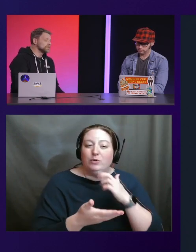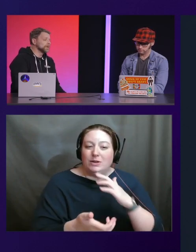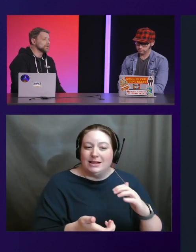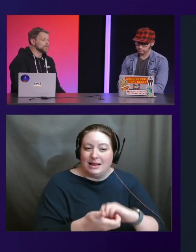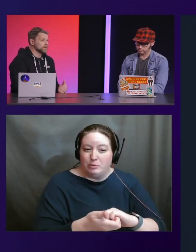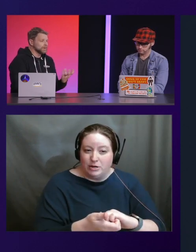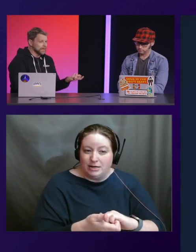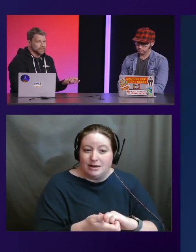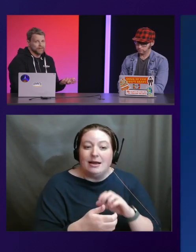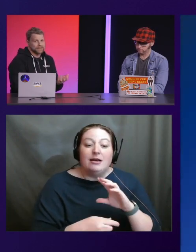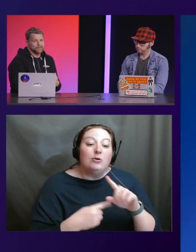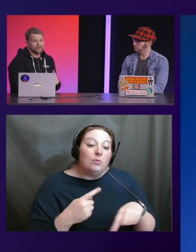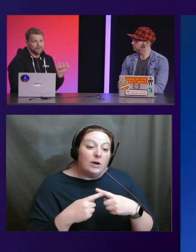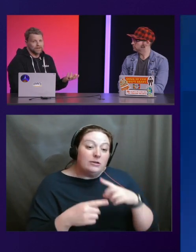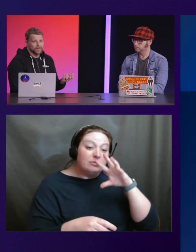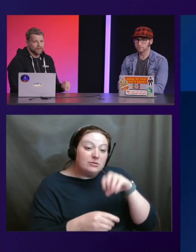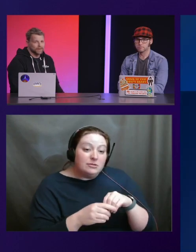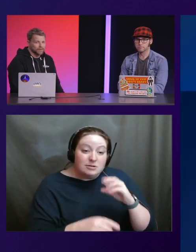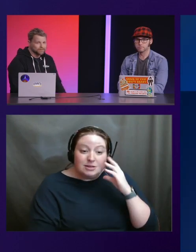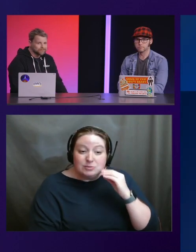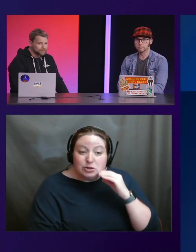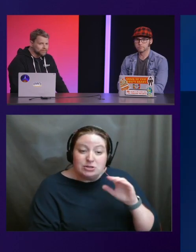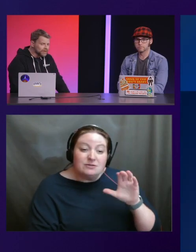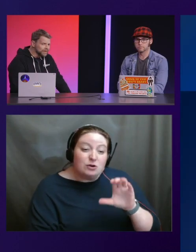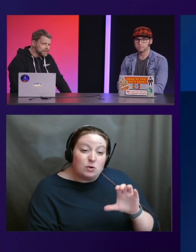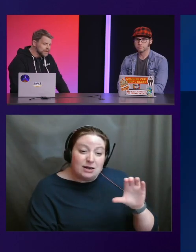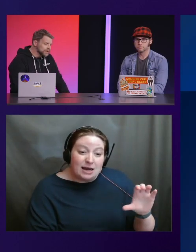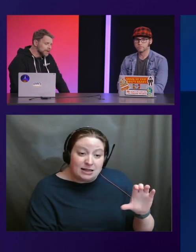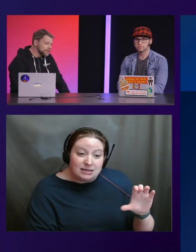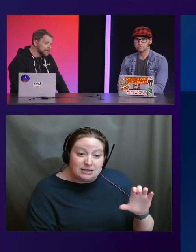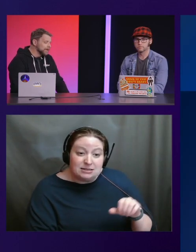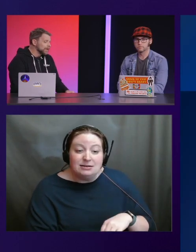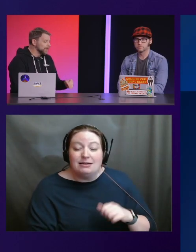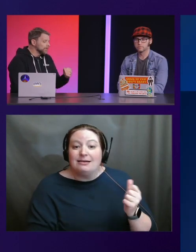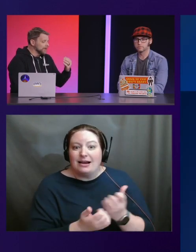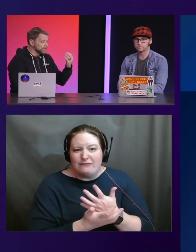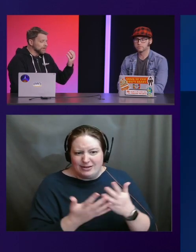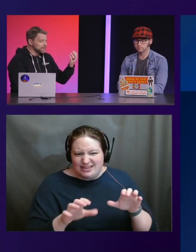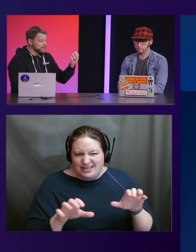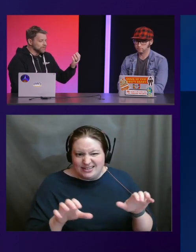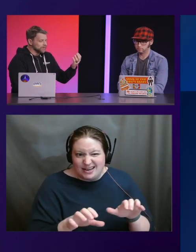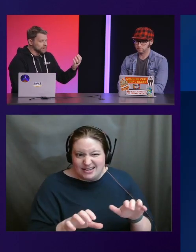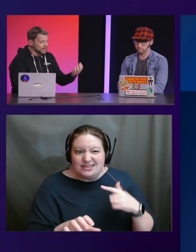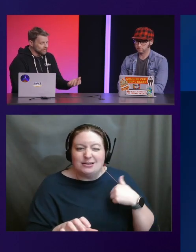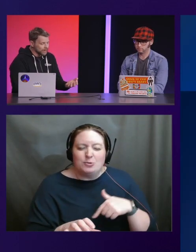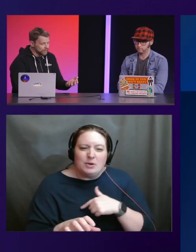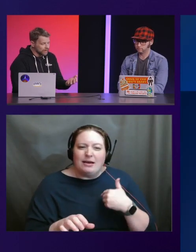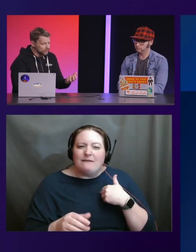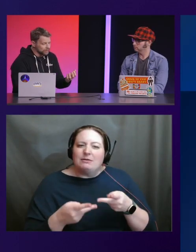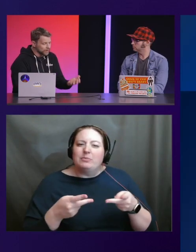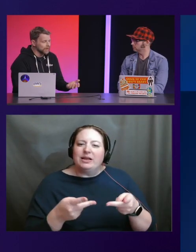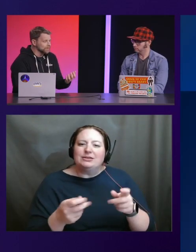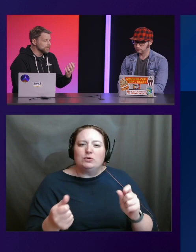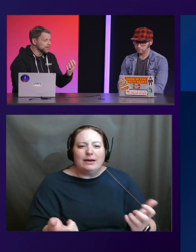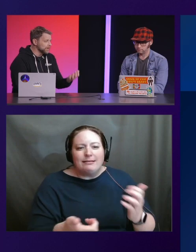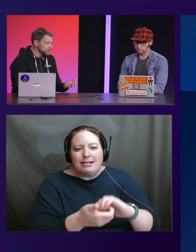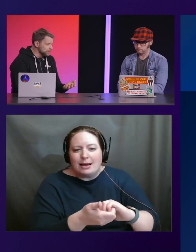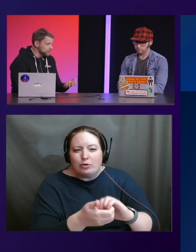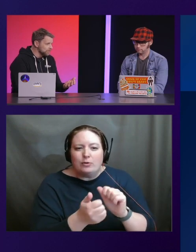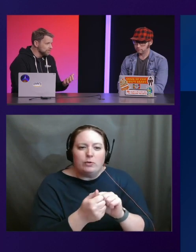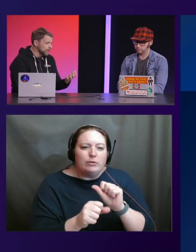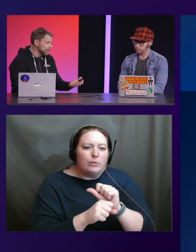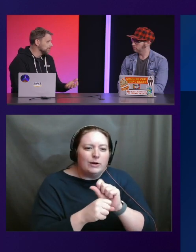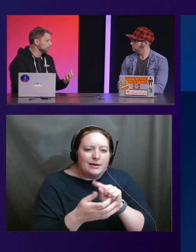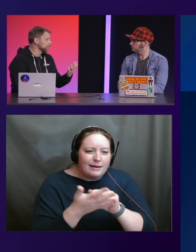into the experience of Code Catalyst, you talk about all the things that it does, we have a place for you to collaborate around work items. So we have